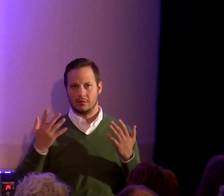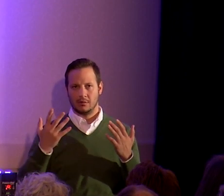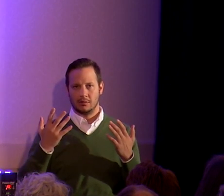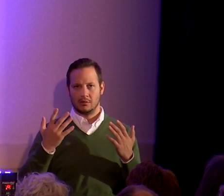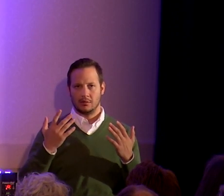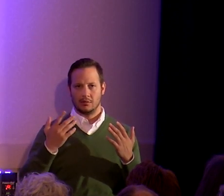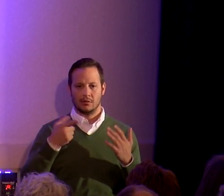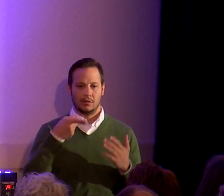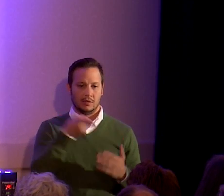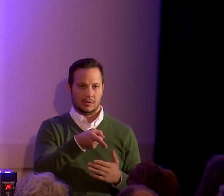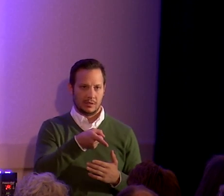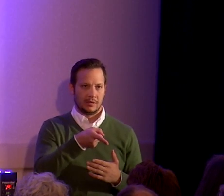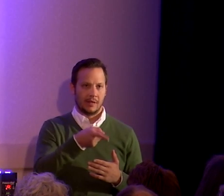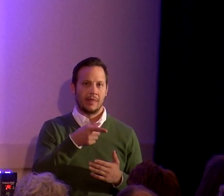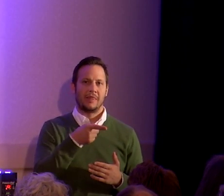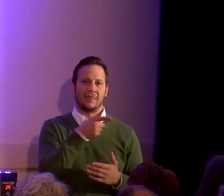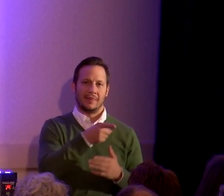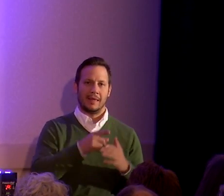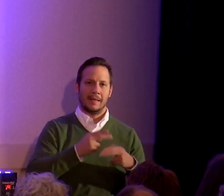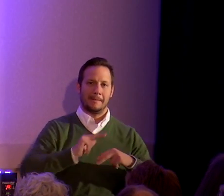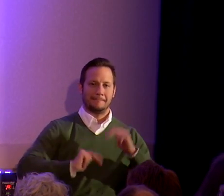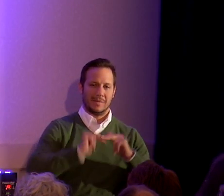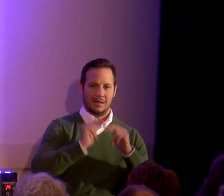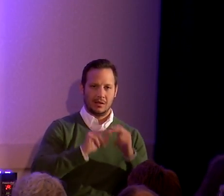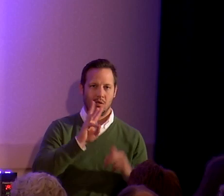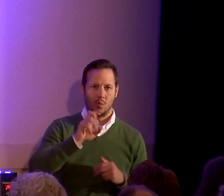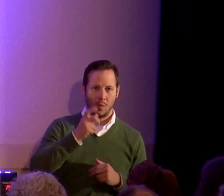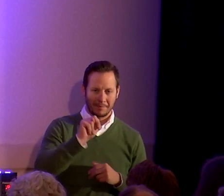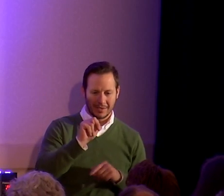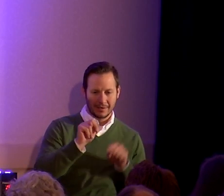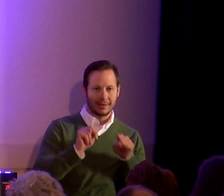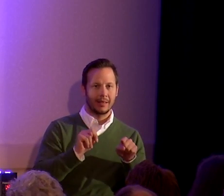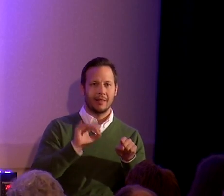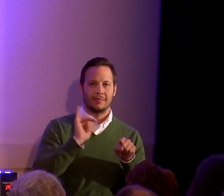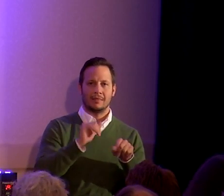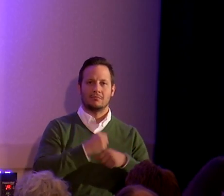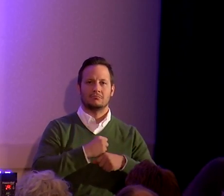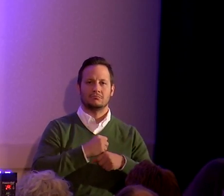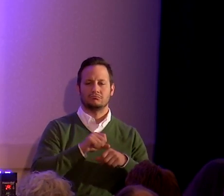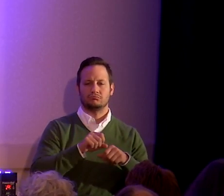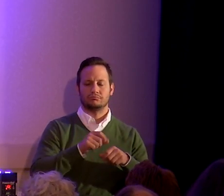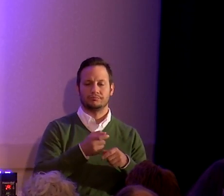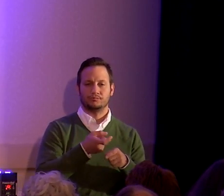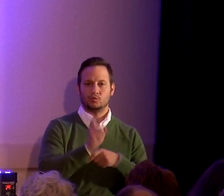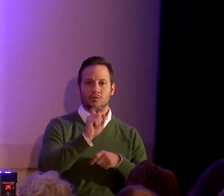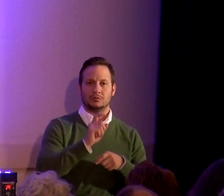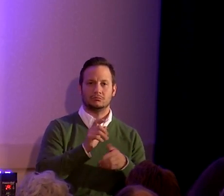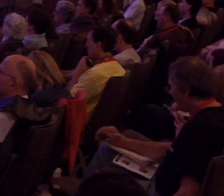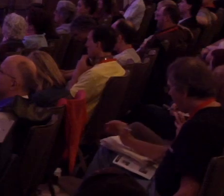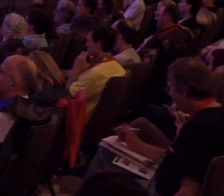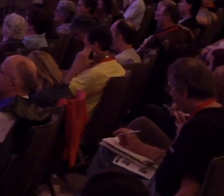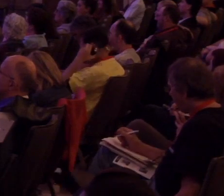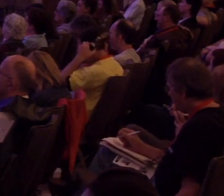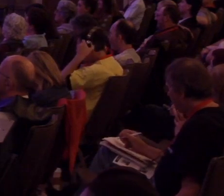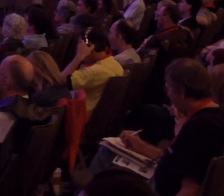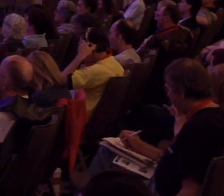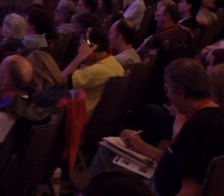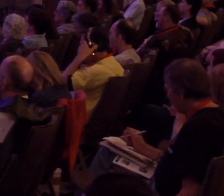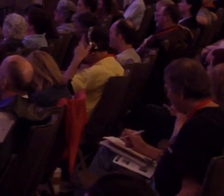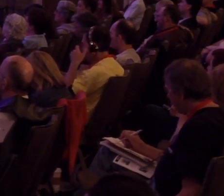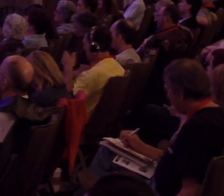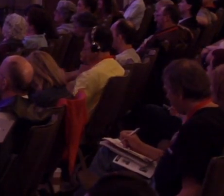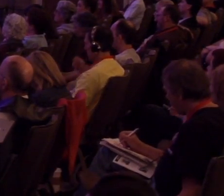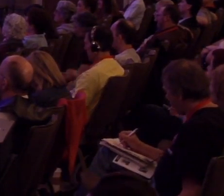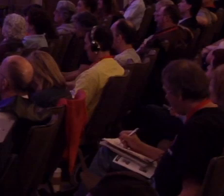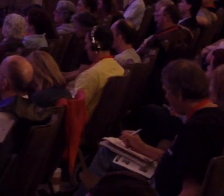It's right there, it's glowing, it says push me, I'm red. And it has to be a conscious choice for us to